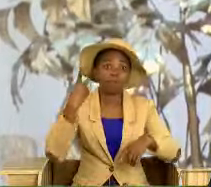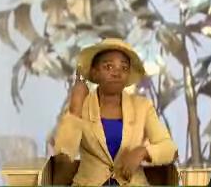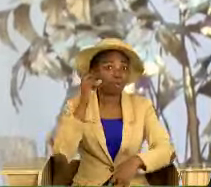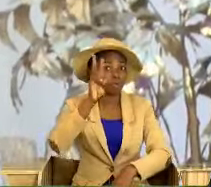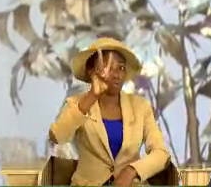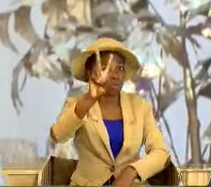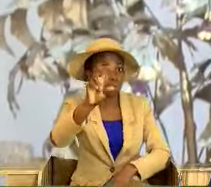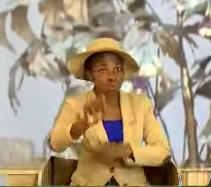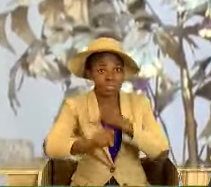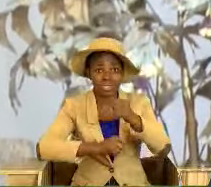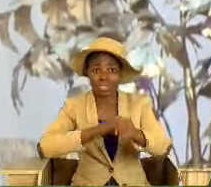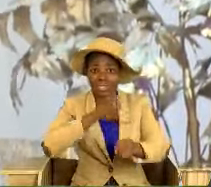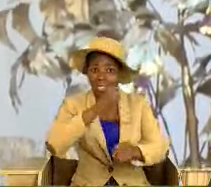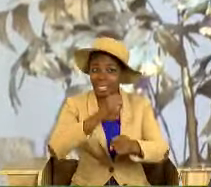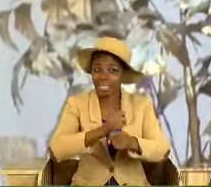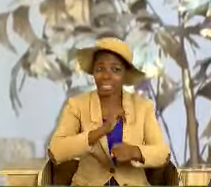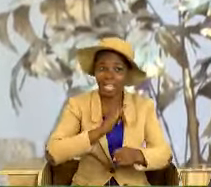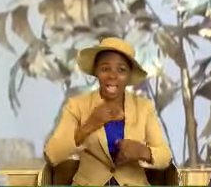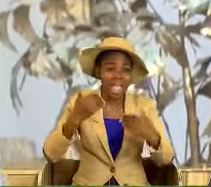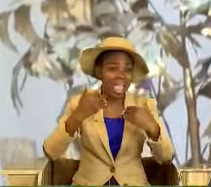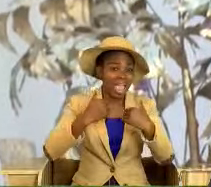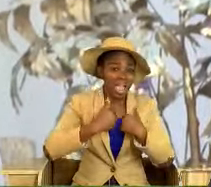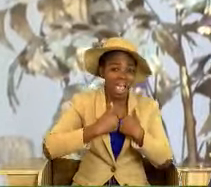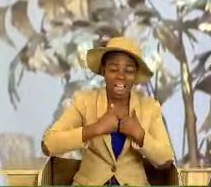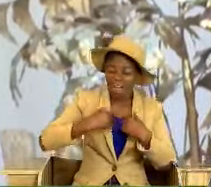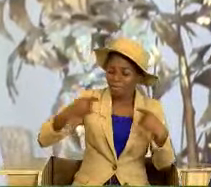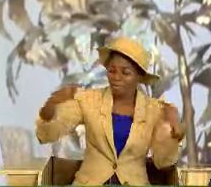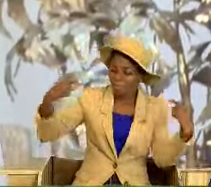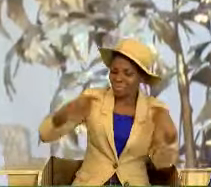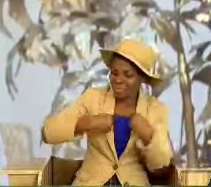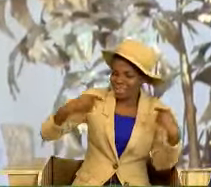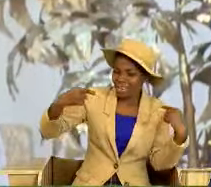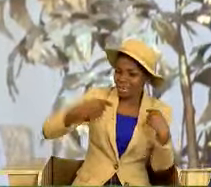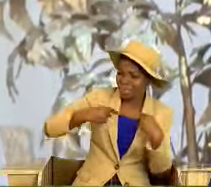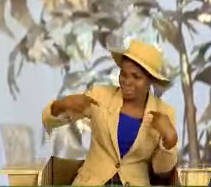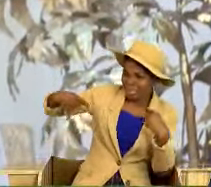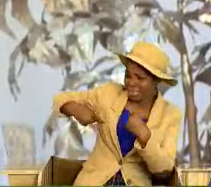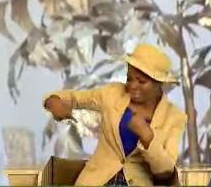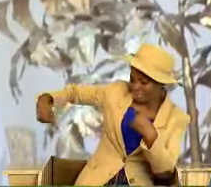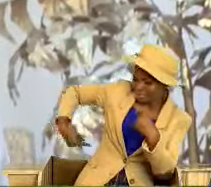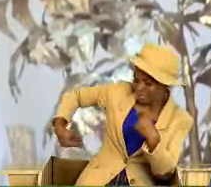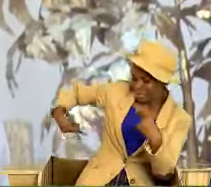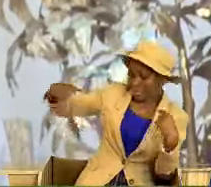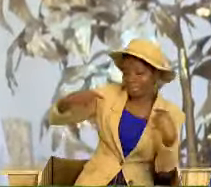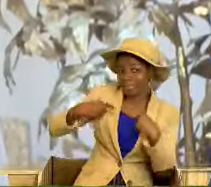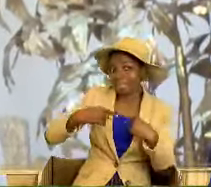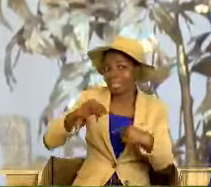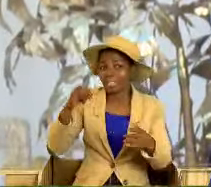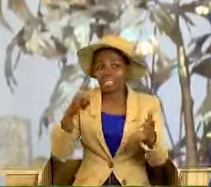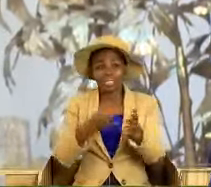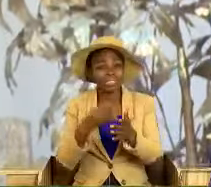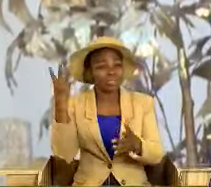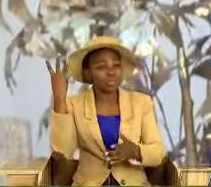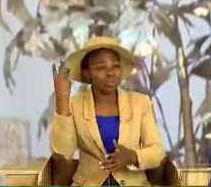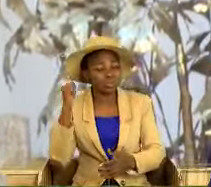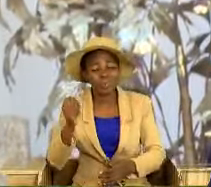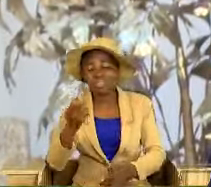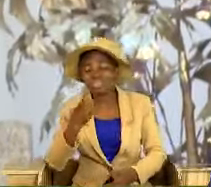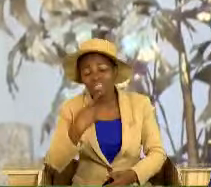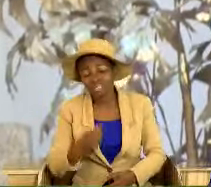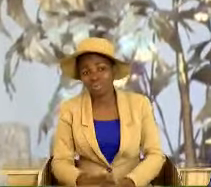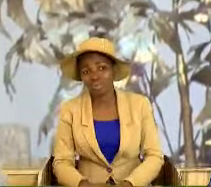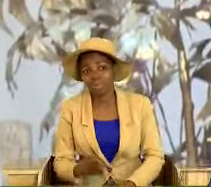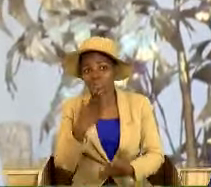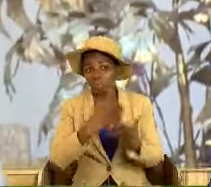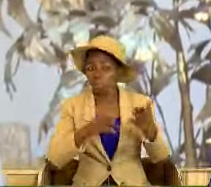having Lumar pain Lumar pilosis and um it's been severe that sometimes my wife will need to assist me to